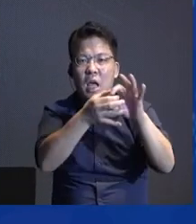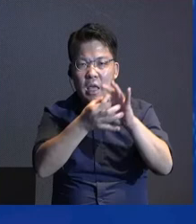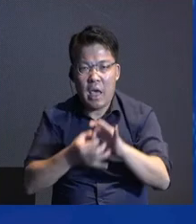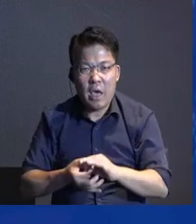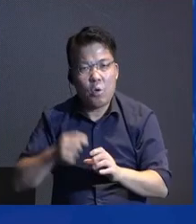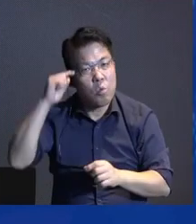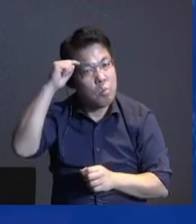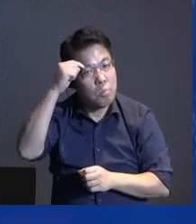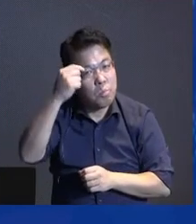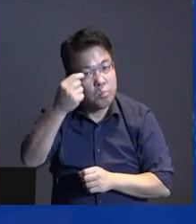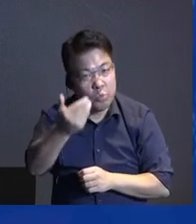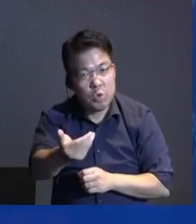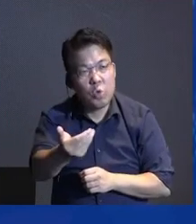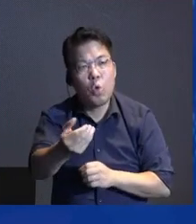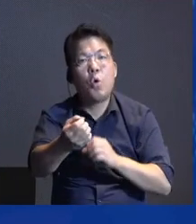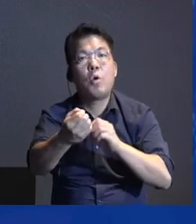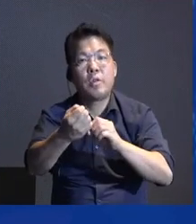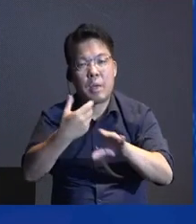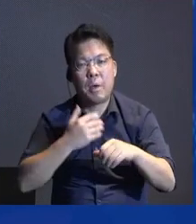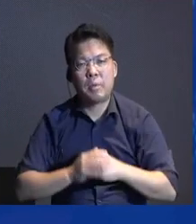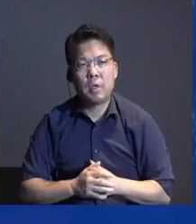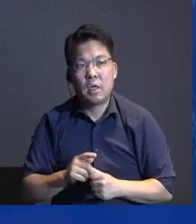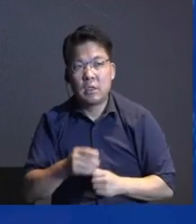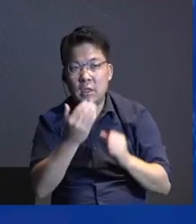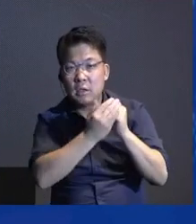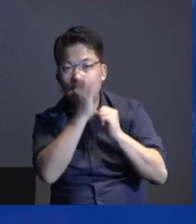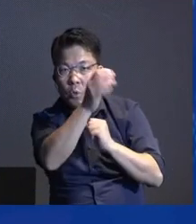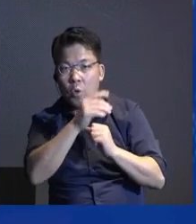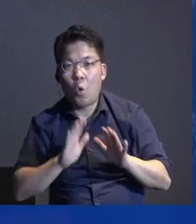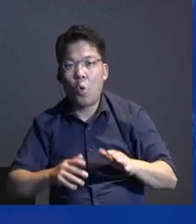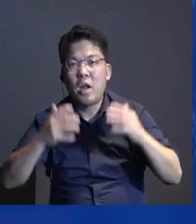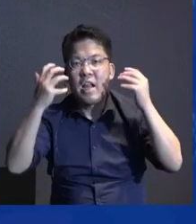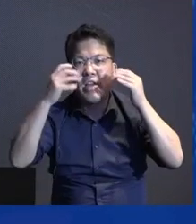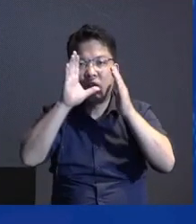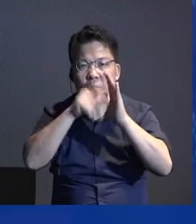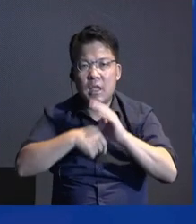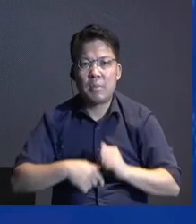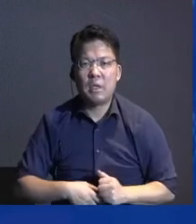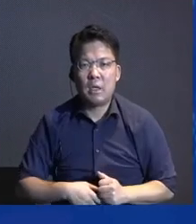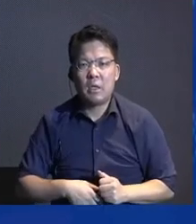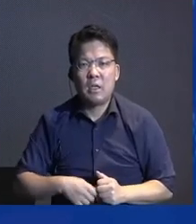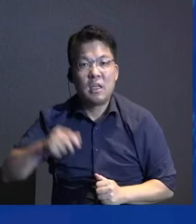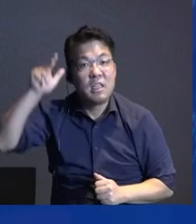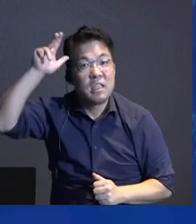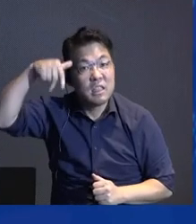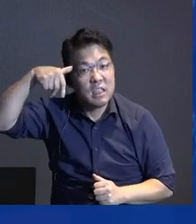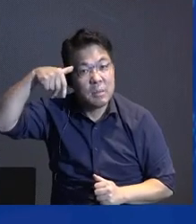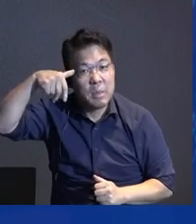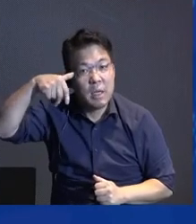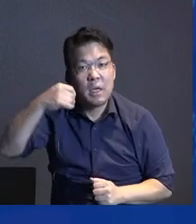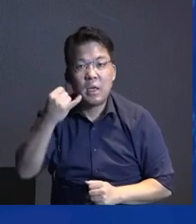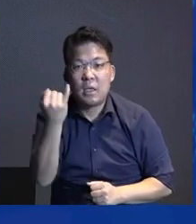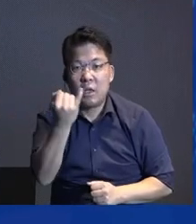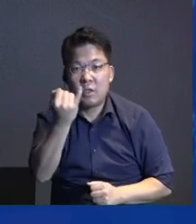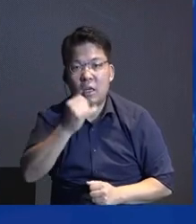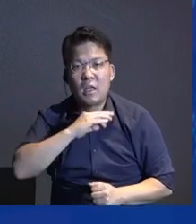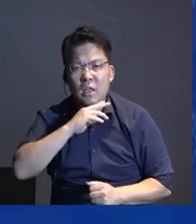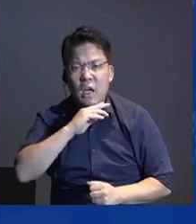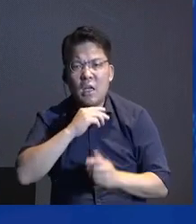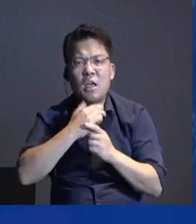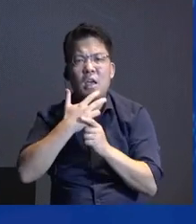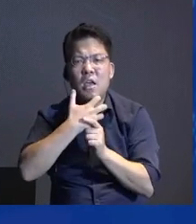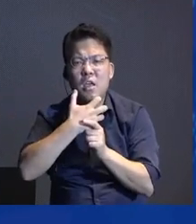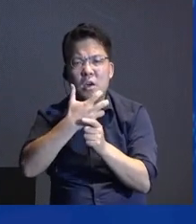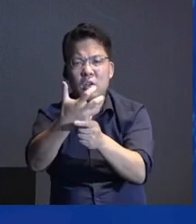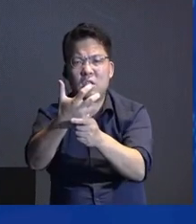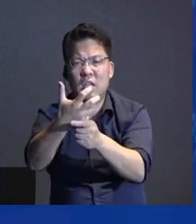has severe dementia. She doesn't remember minutes ago. Half left limb difficult to move